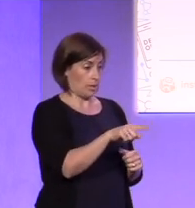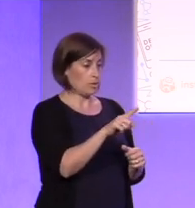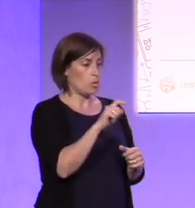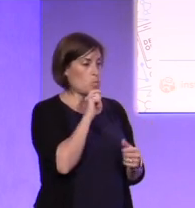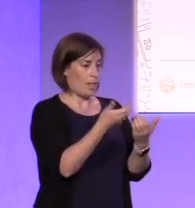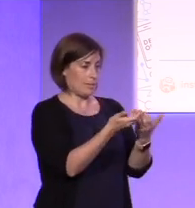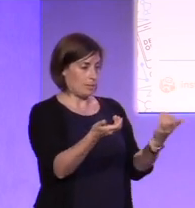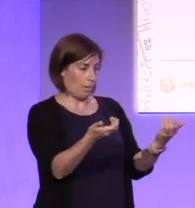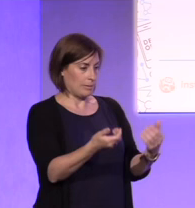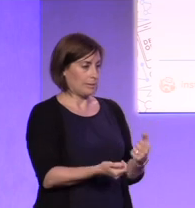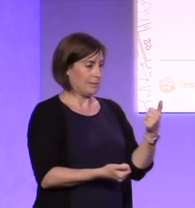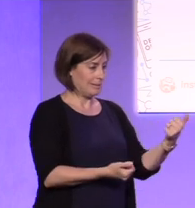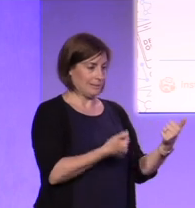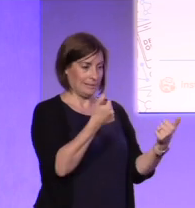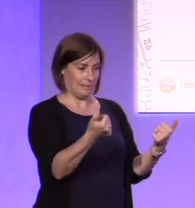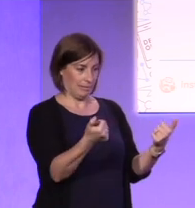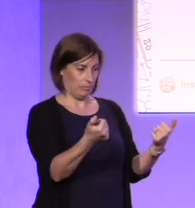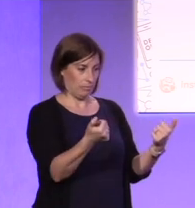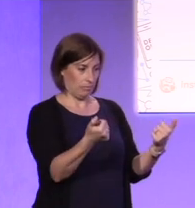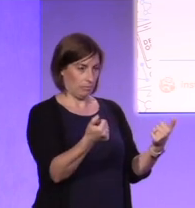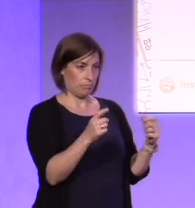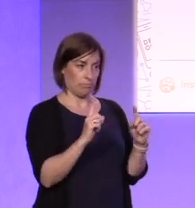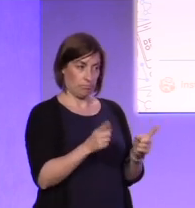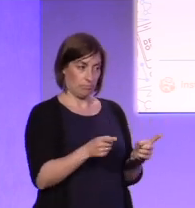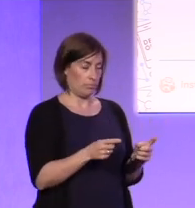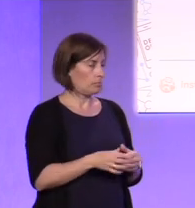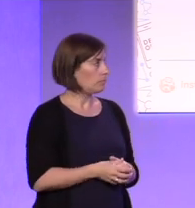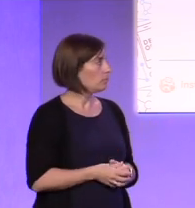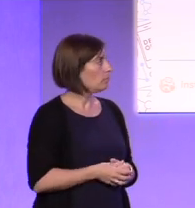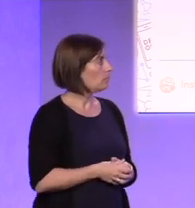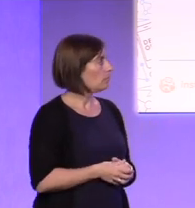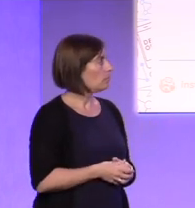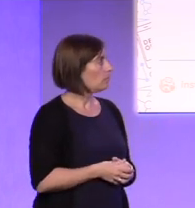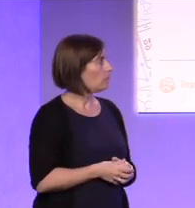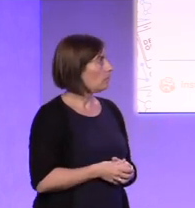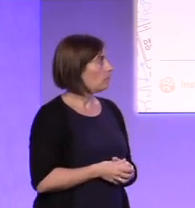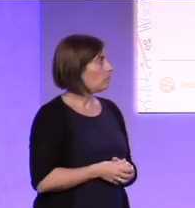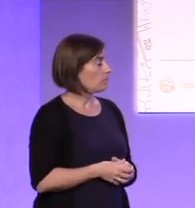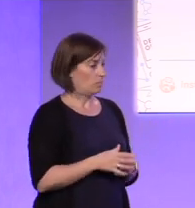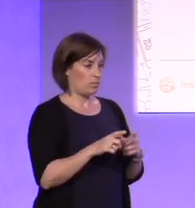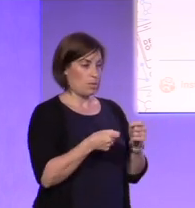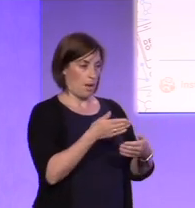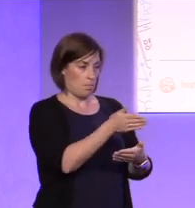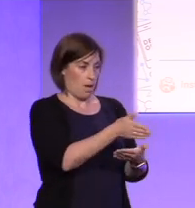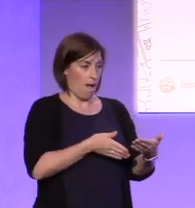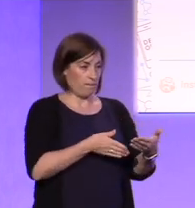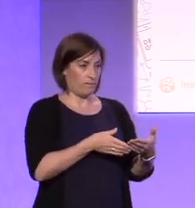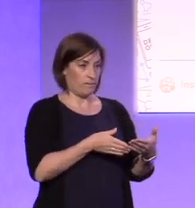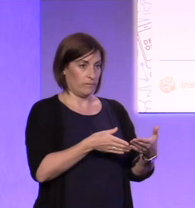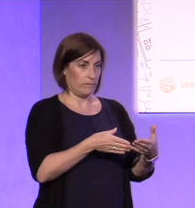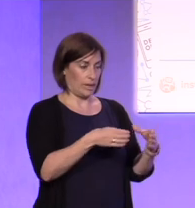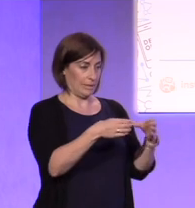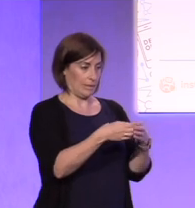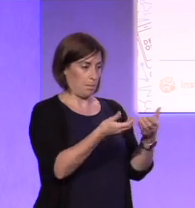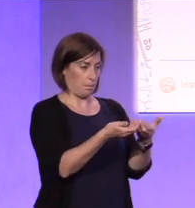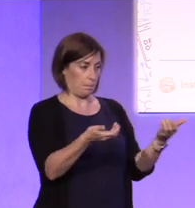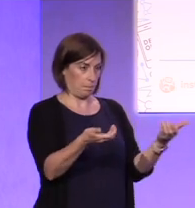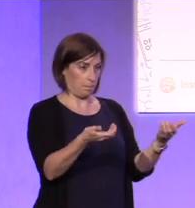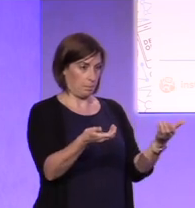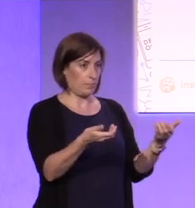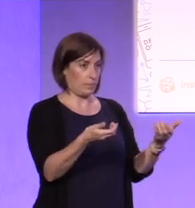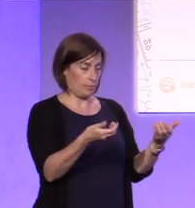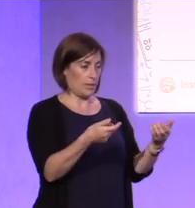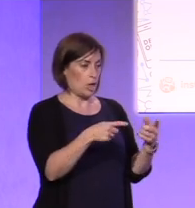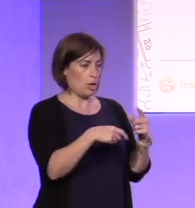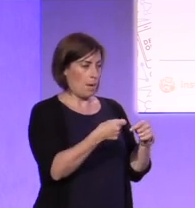create a group of six, and we're going to create another group of six. And we effectively halved the team. And by doing that, we're able to reduce the amount of